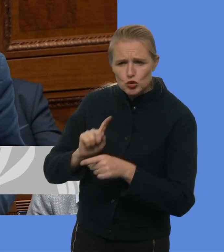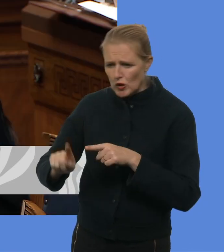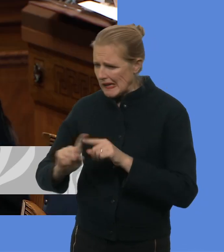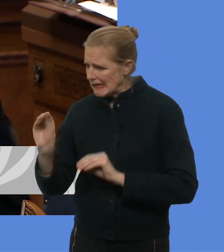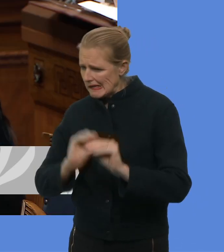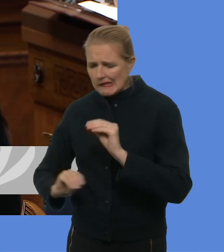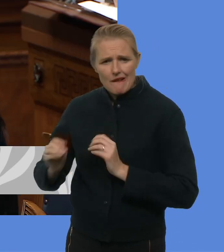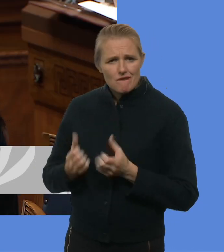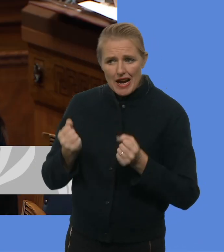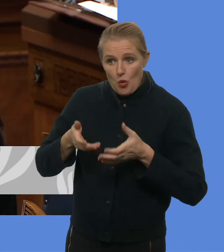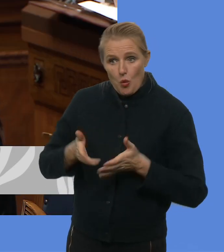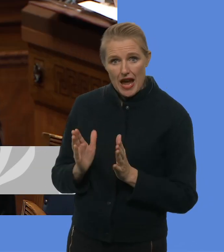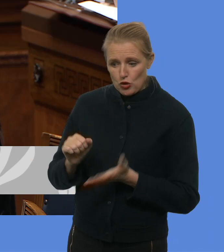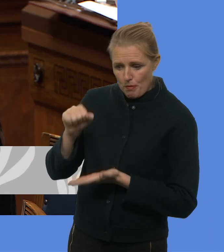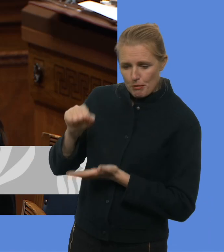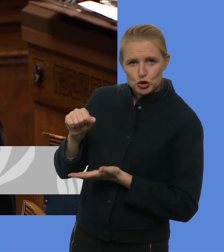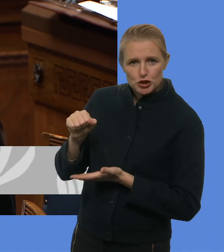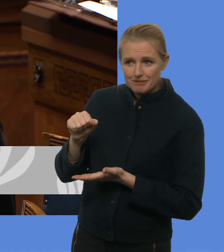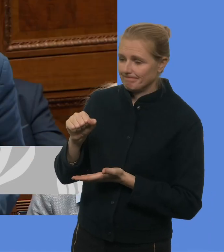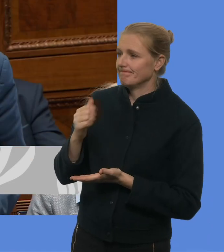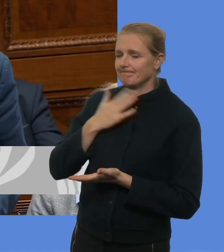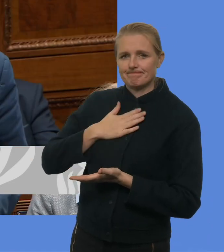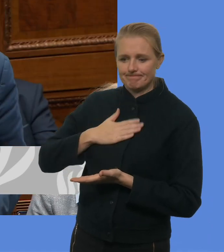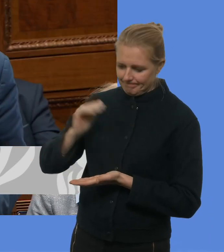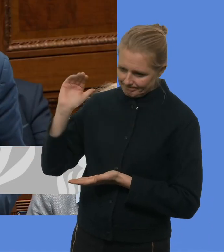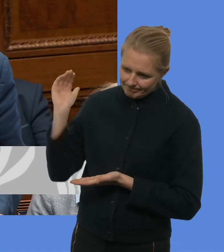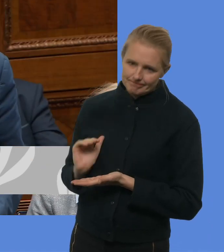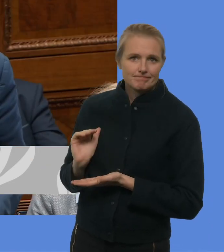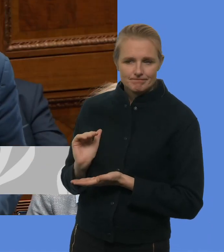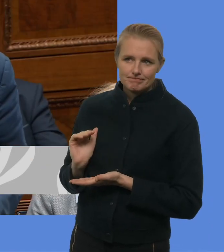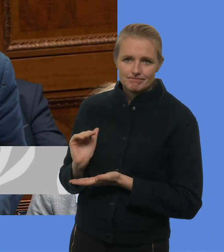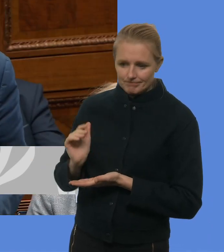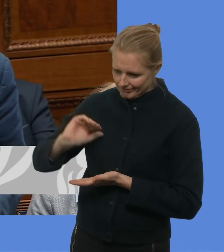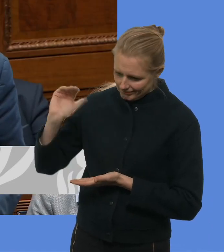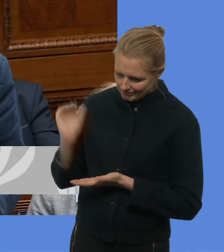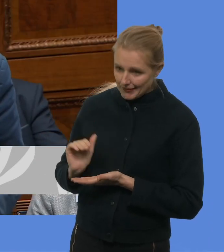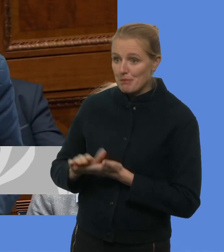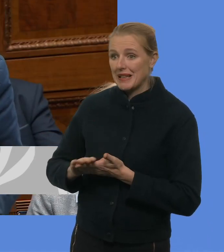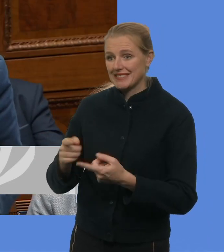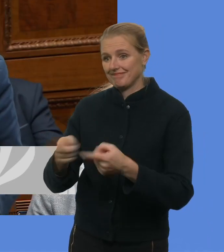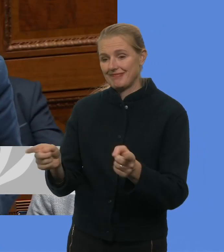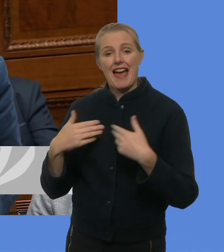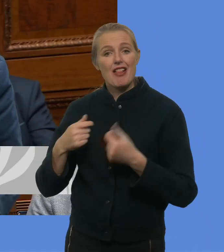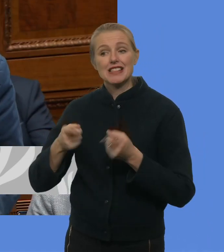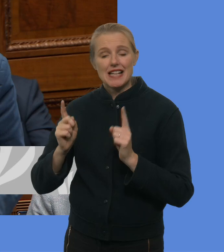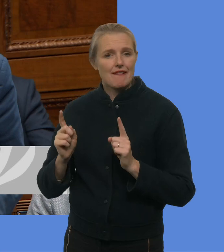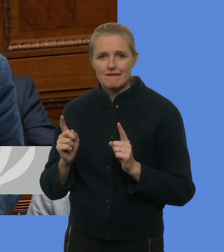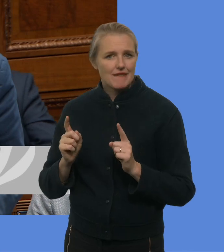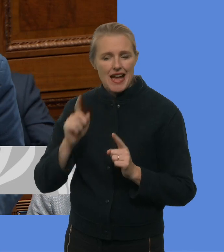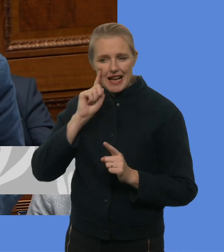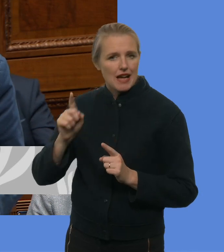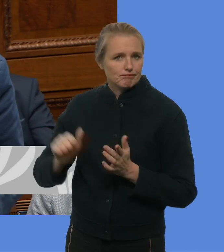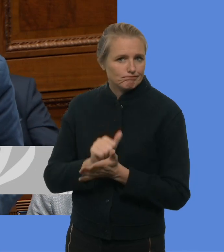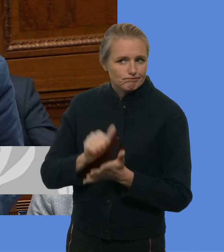a solution to the budget shortfall that currently is denying health staff the